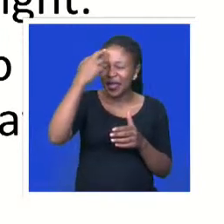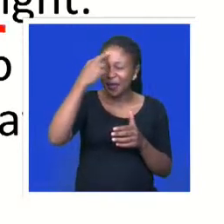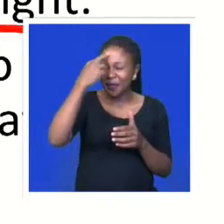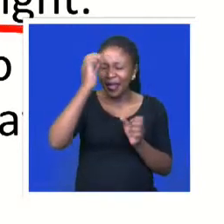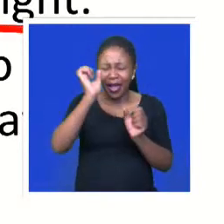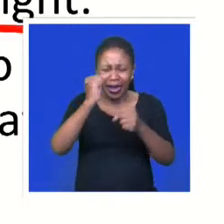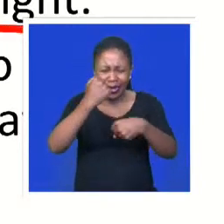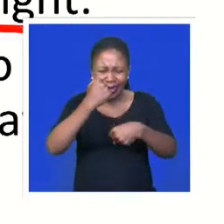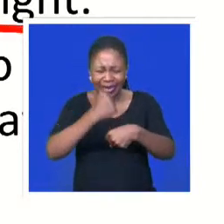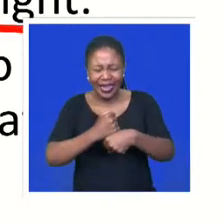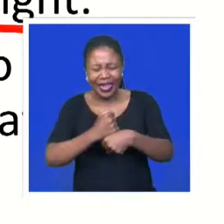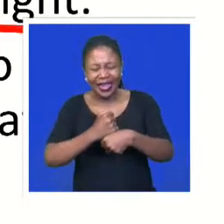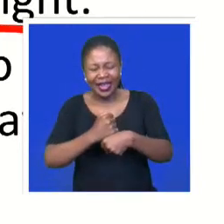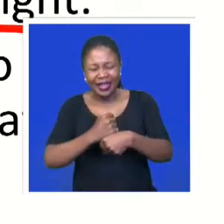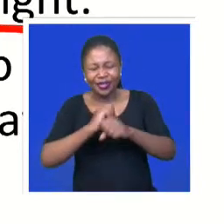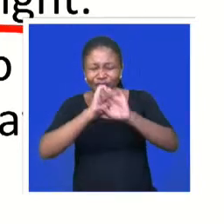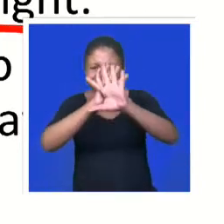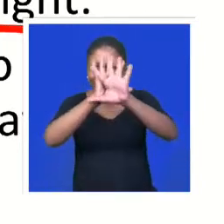and the night.